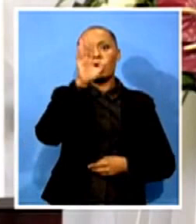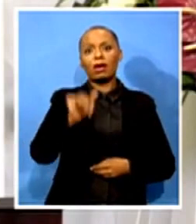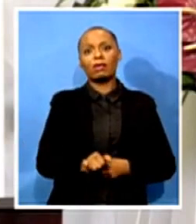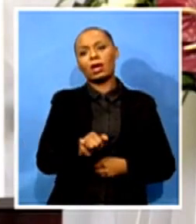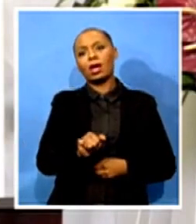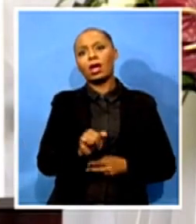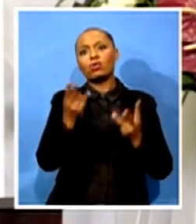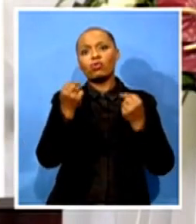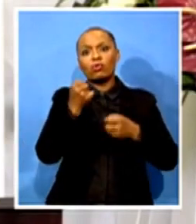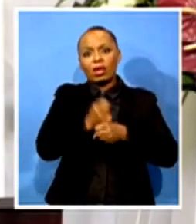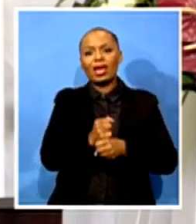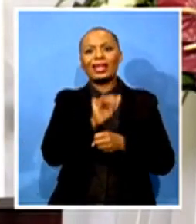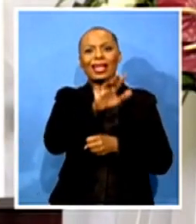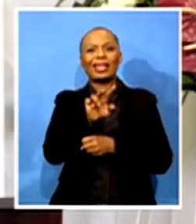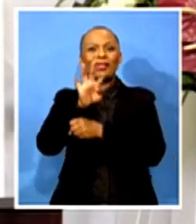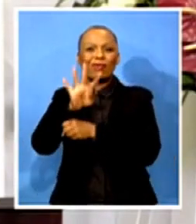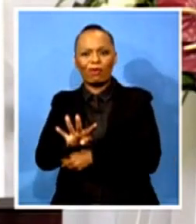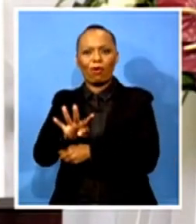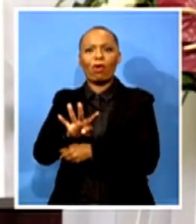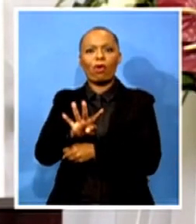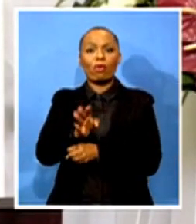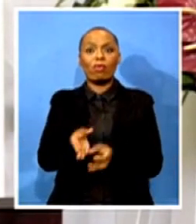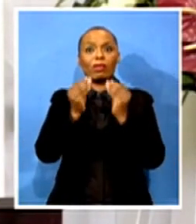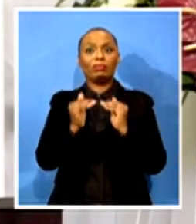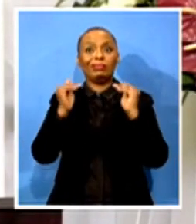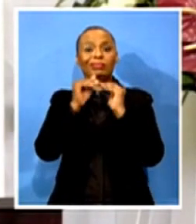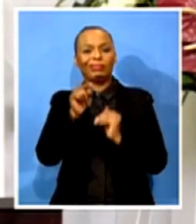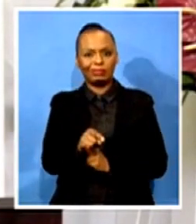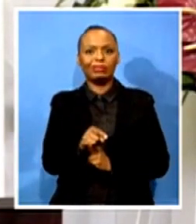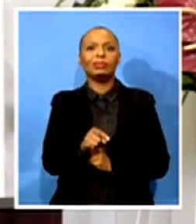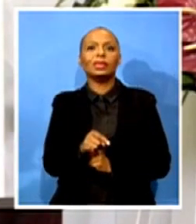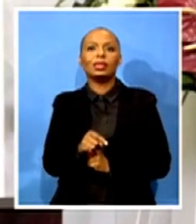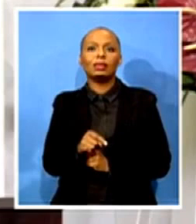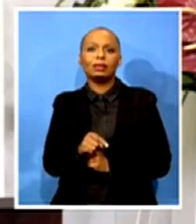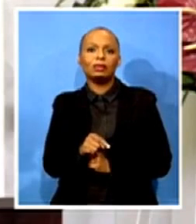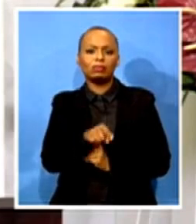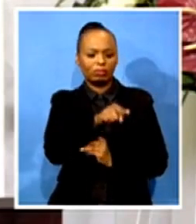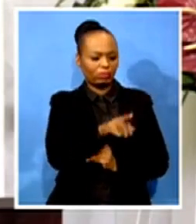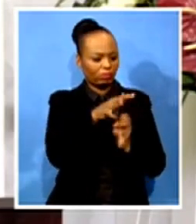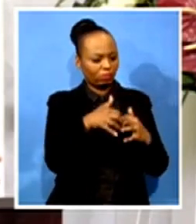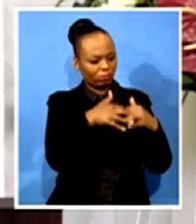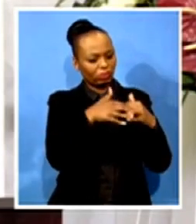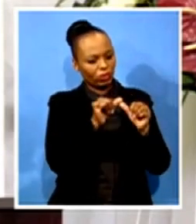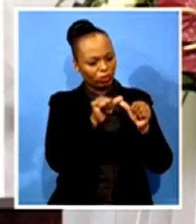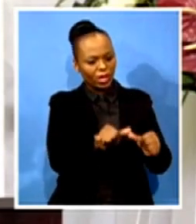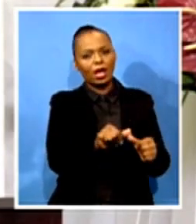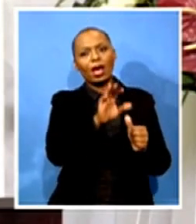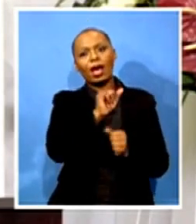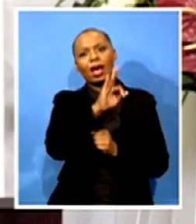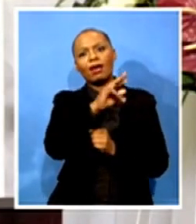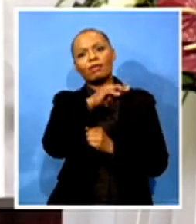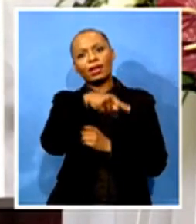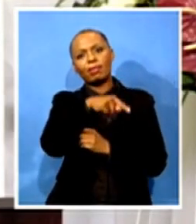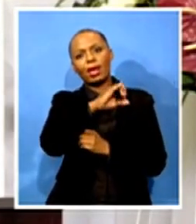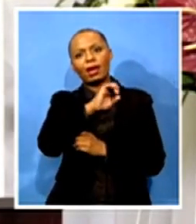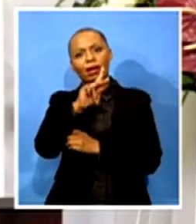Nozala Investment, the trust yakhona. Sasebenza no Afripac, who were members of Nozala. Today is a